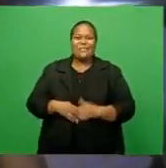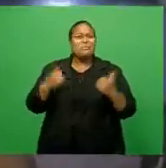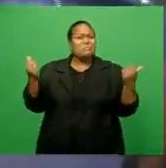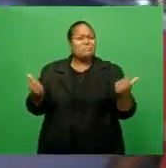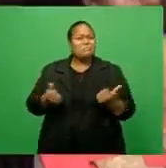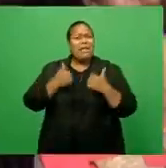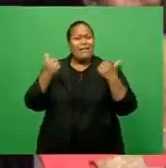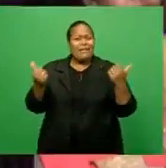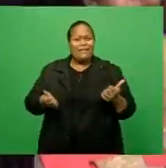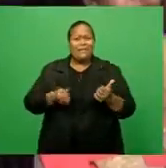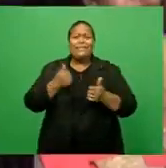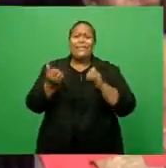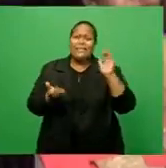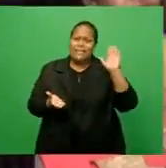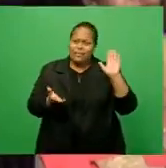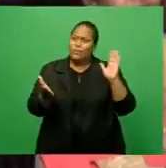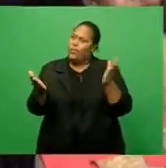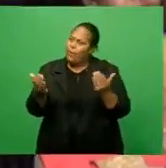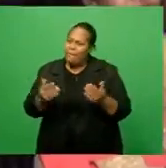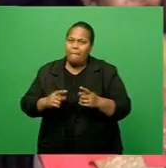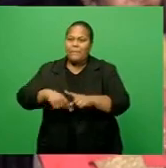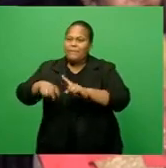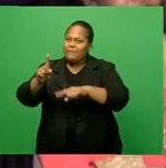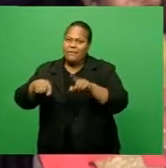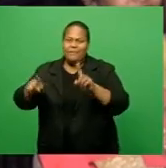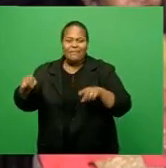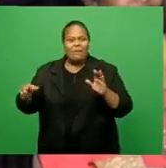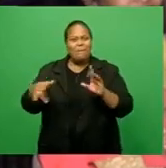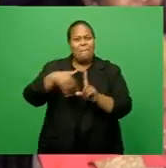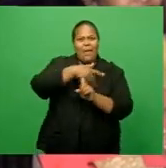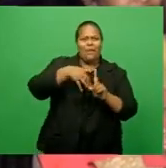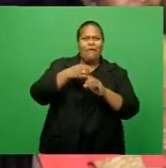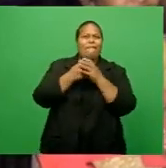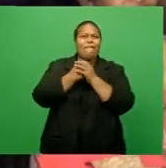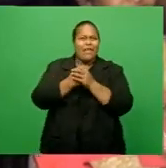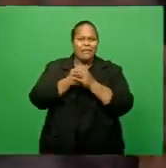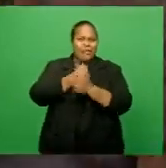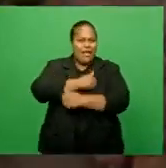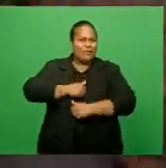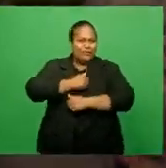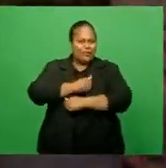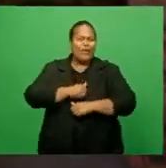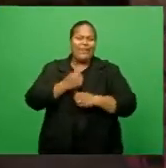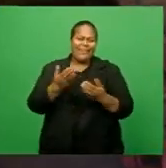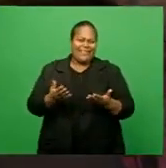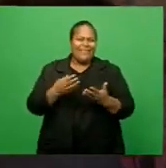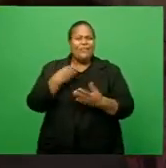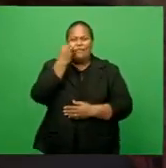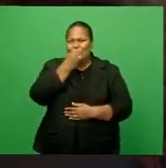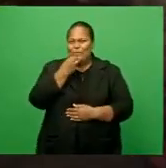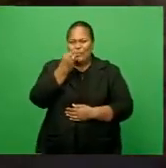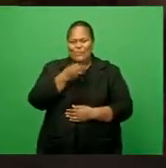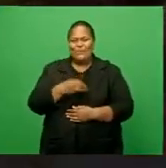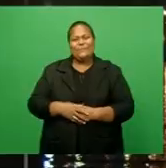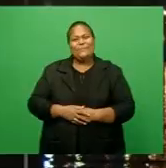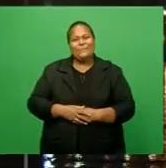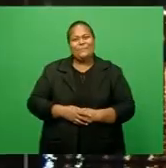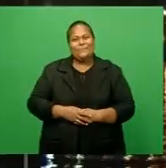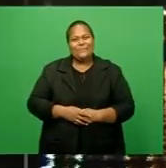all backgrounds into their homes to enjoy Indian delicacies and food. Venina Rakautonga, FBC